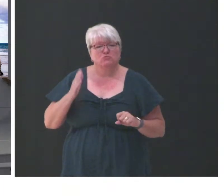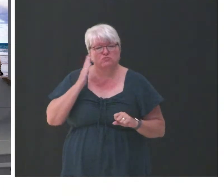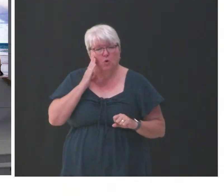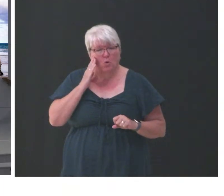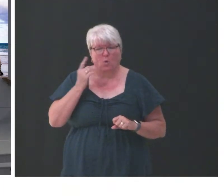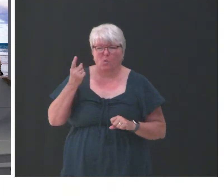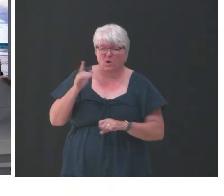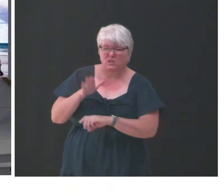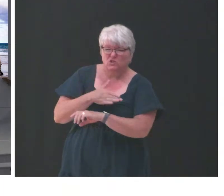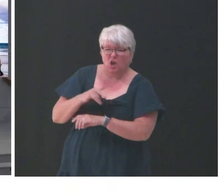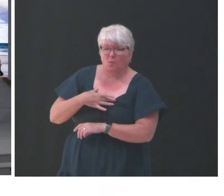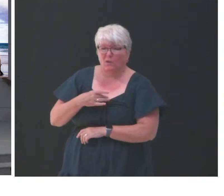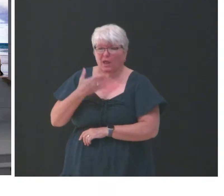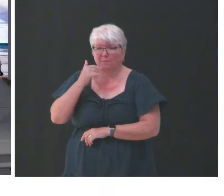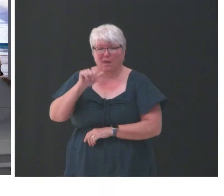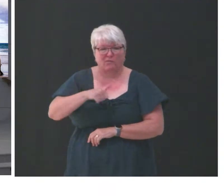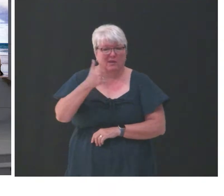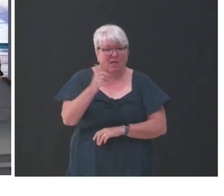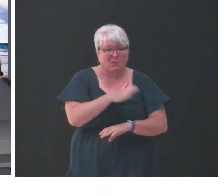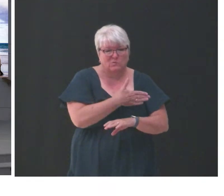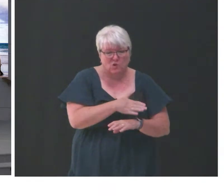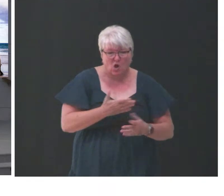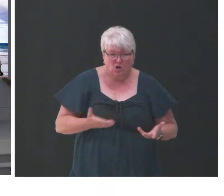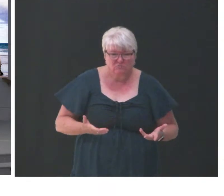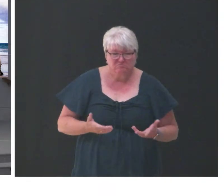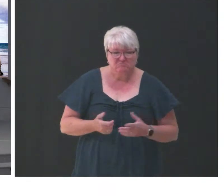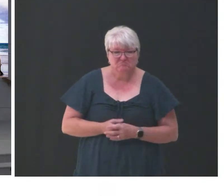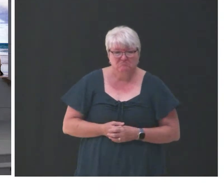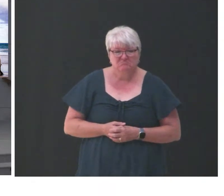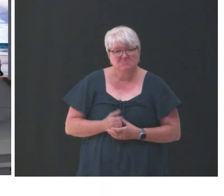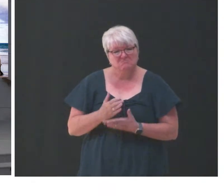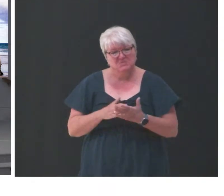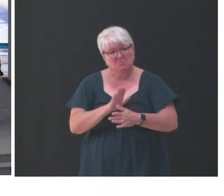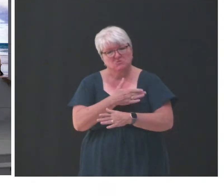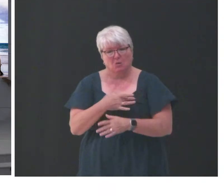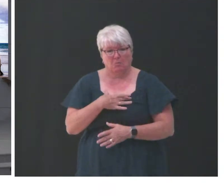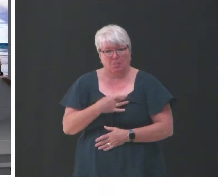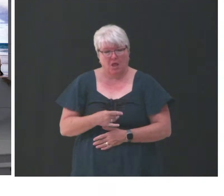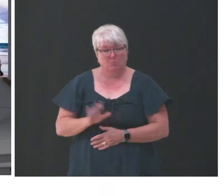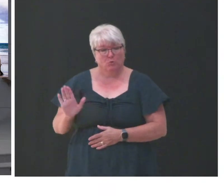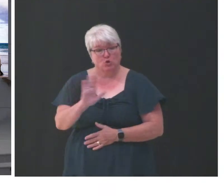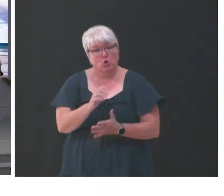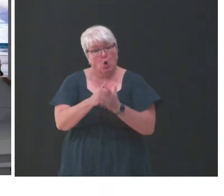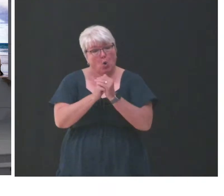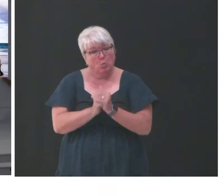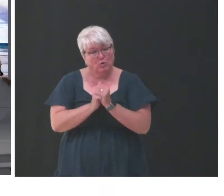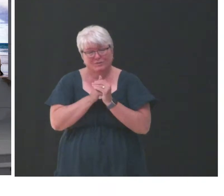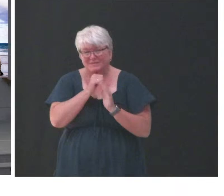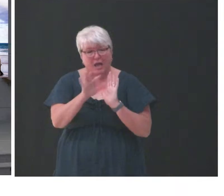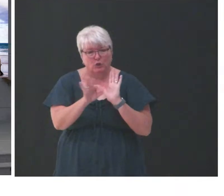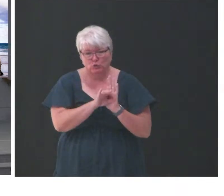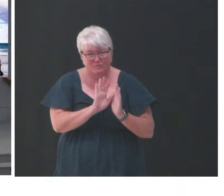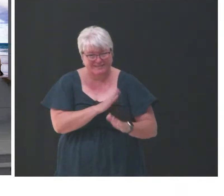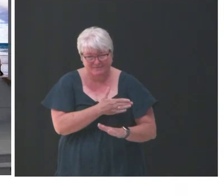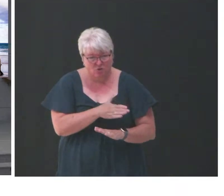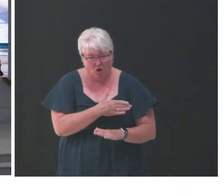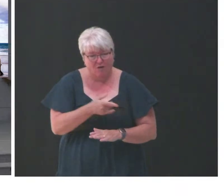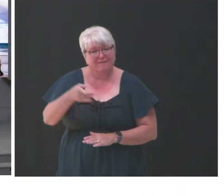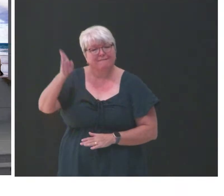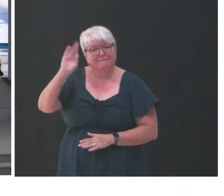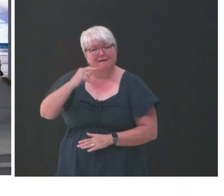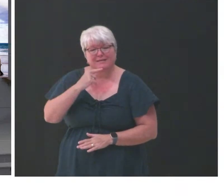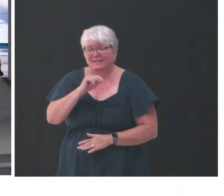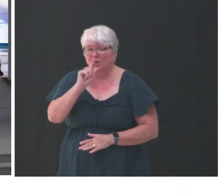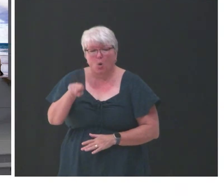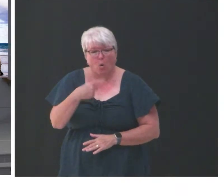like better than others, or at least a set of worship songs we like better than others. But your worship is not about a song. And God says, I